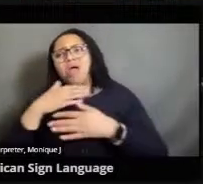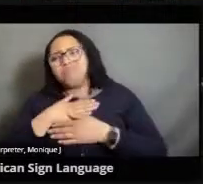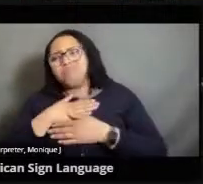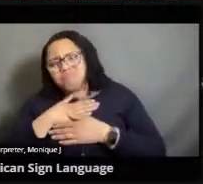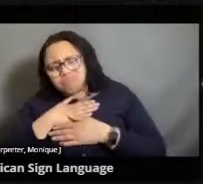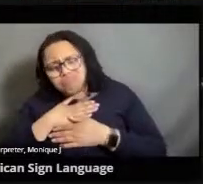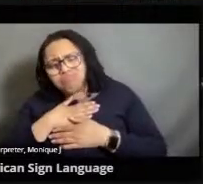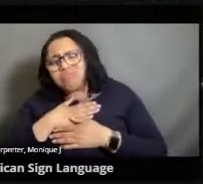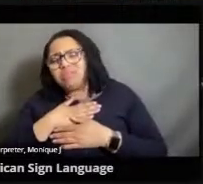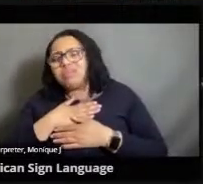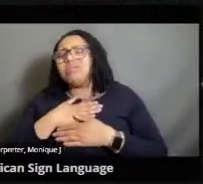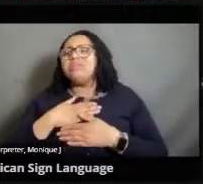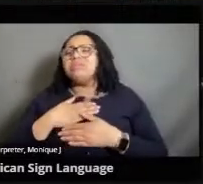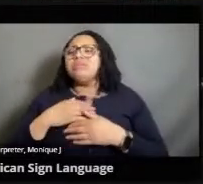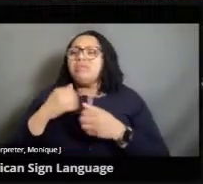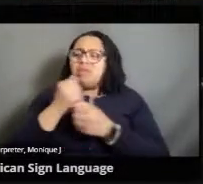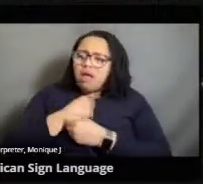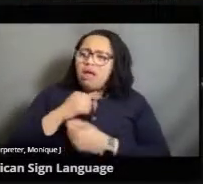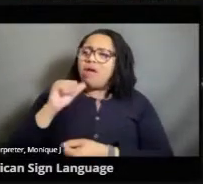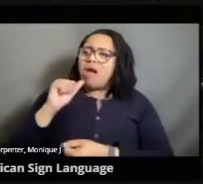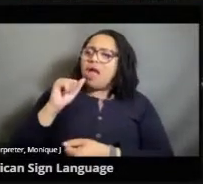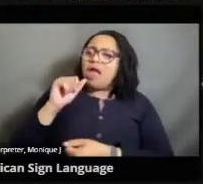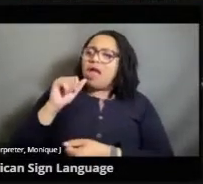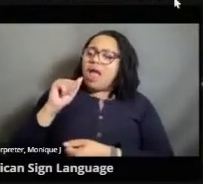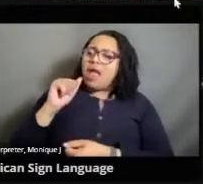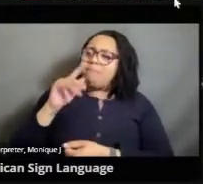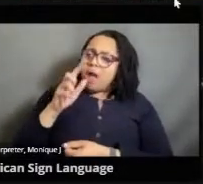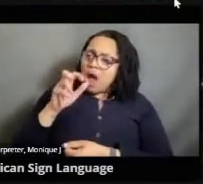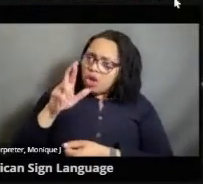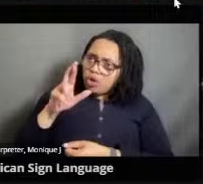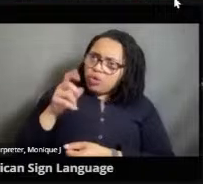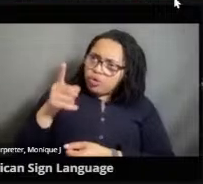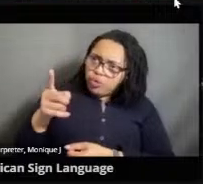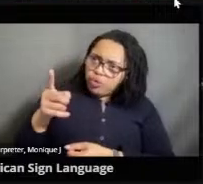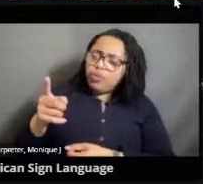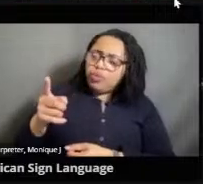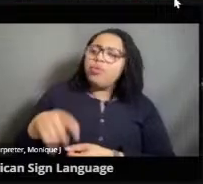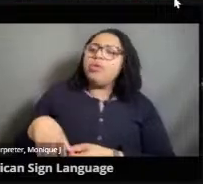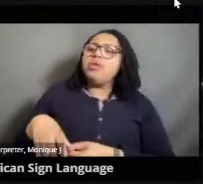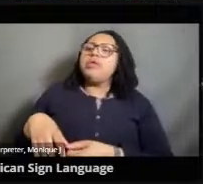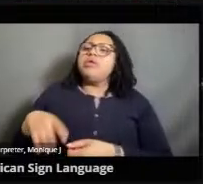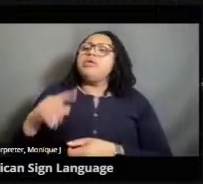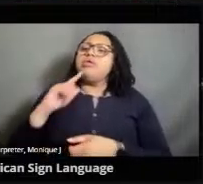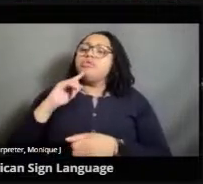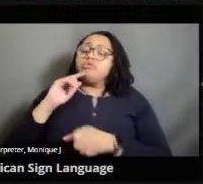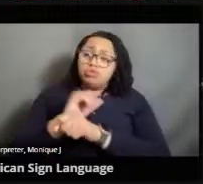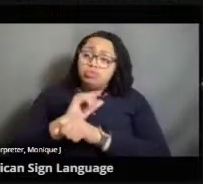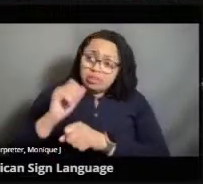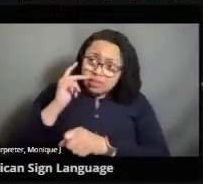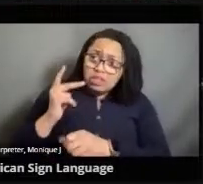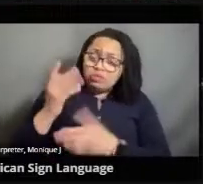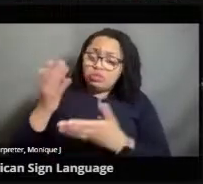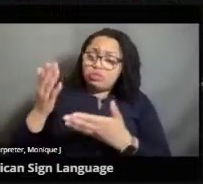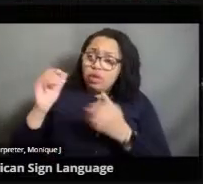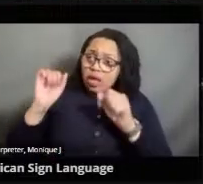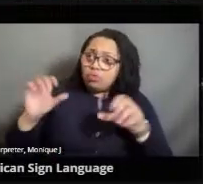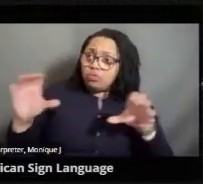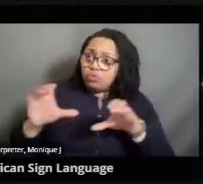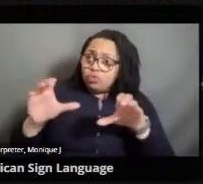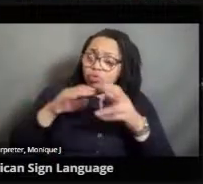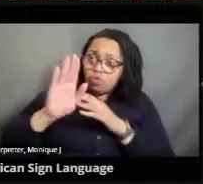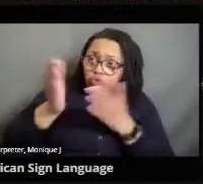work, your commitment to humanity that you all are able to accomplish every single day through your service and through your